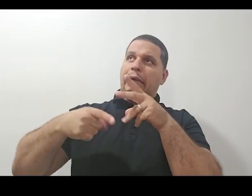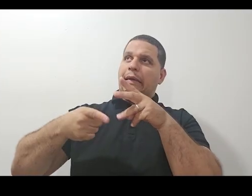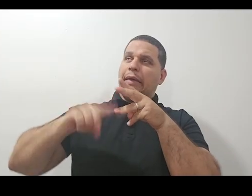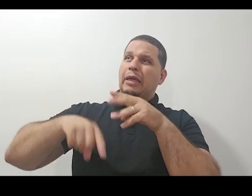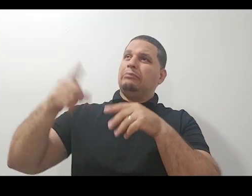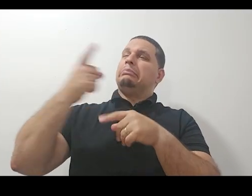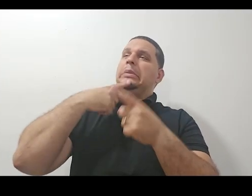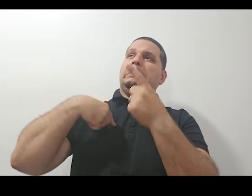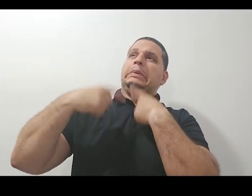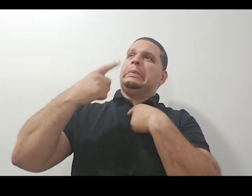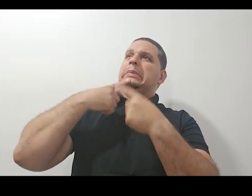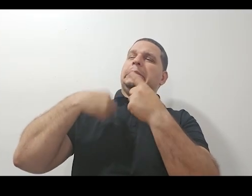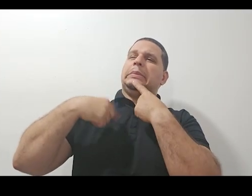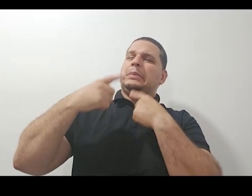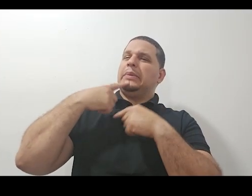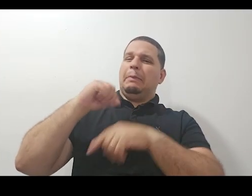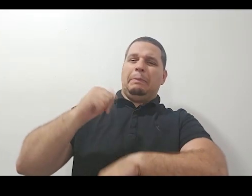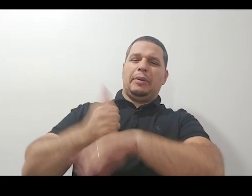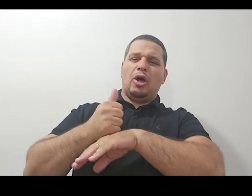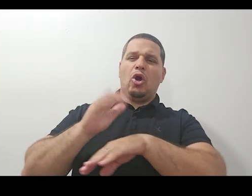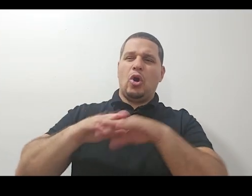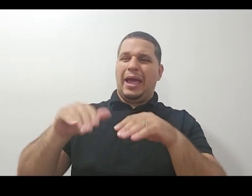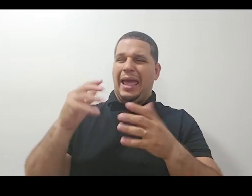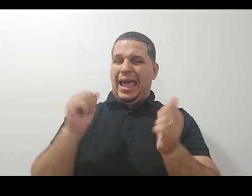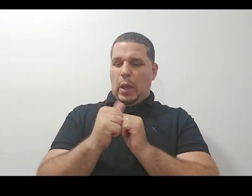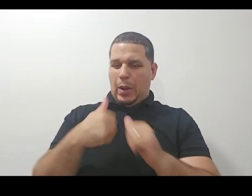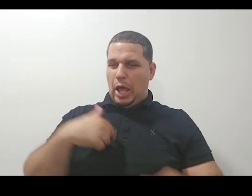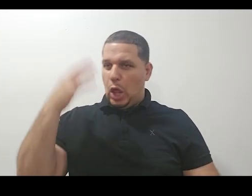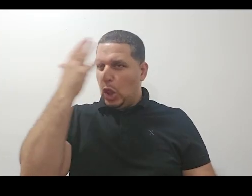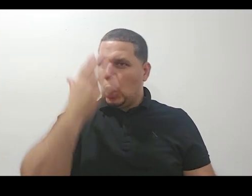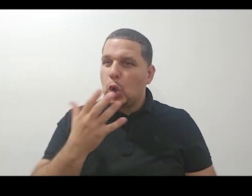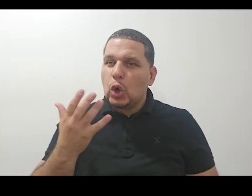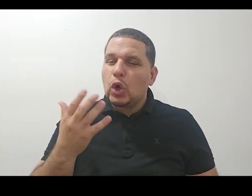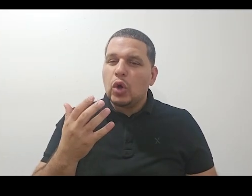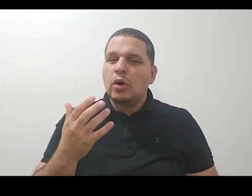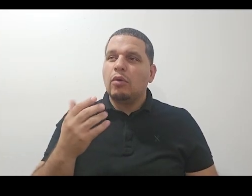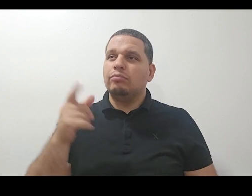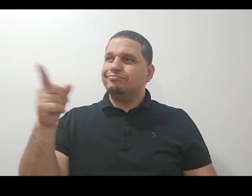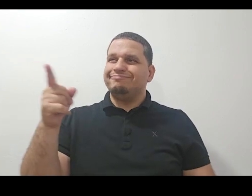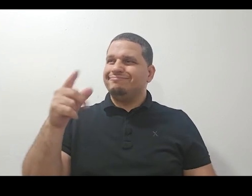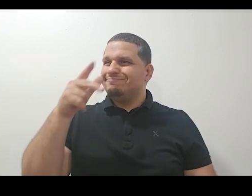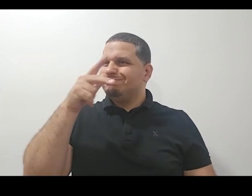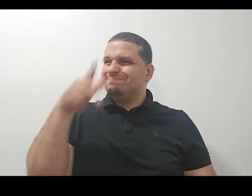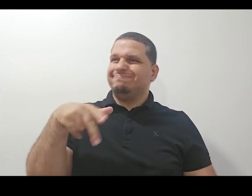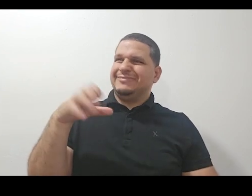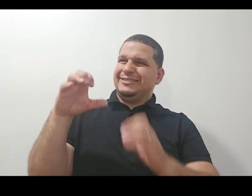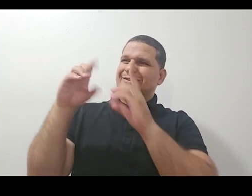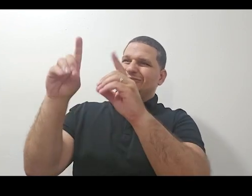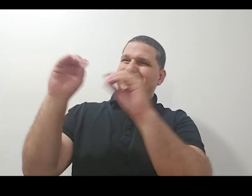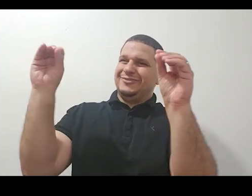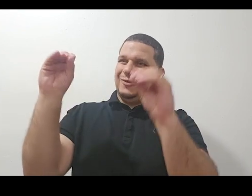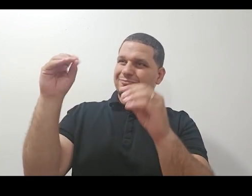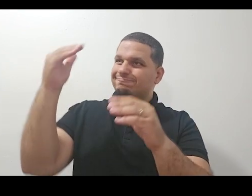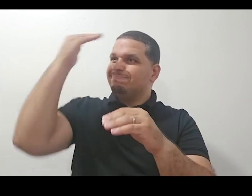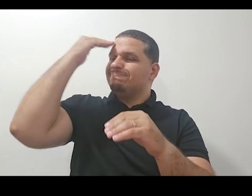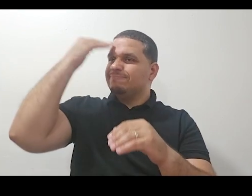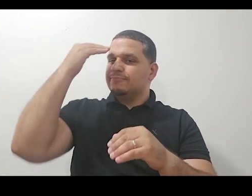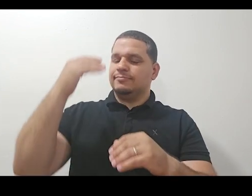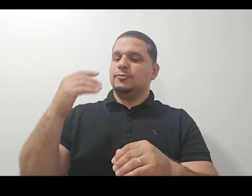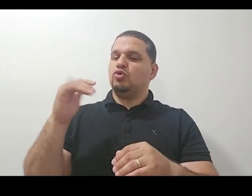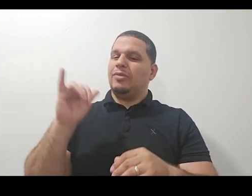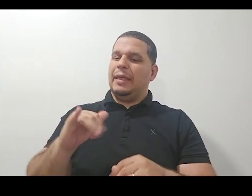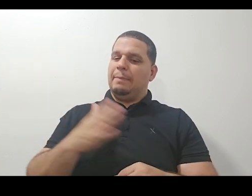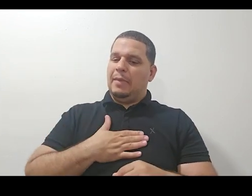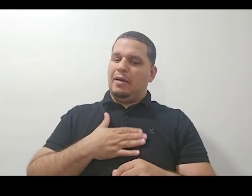this or this is where you should be, based off of how I look or what you've been poorly educated, right?